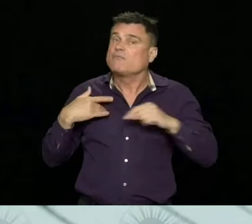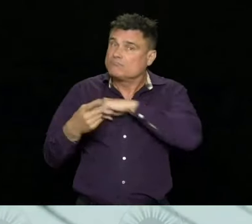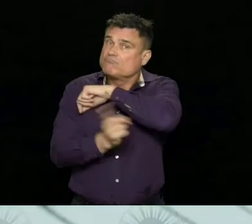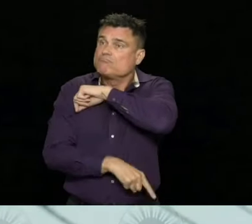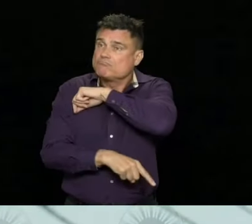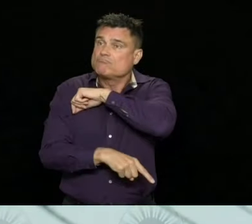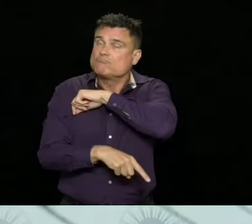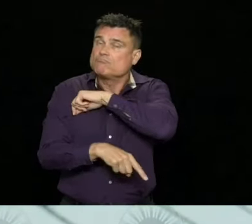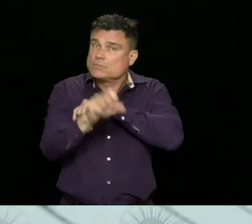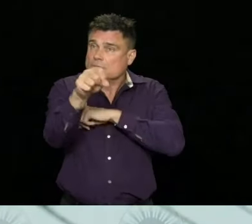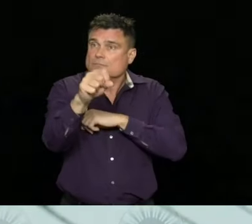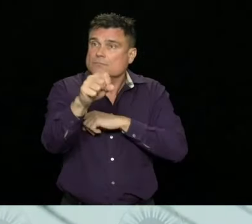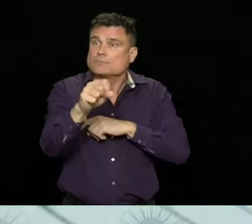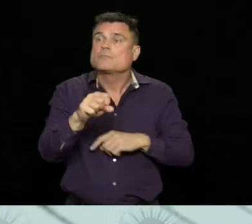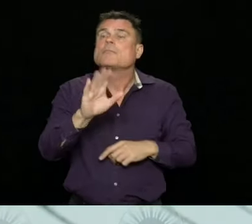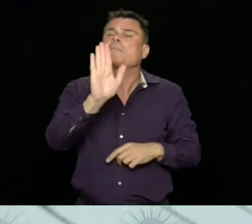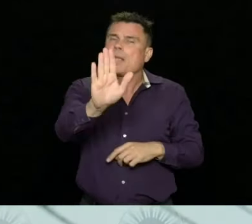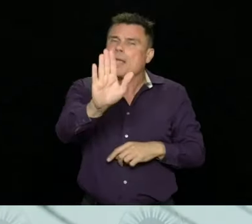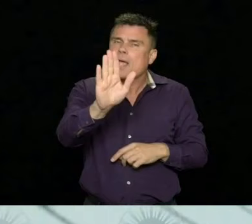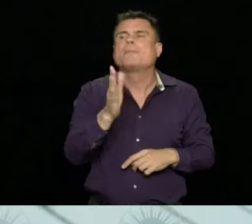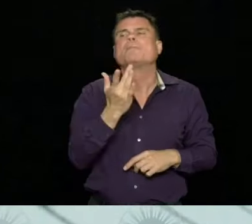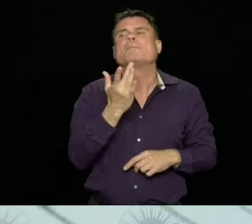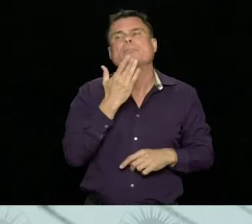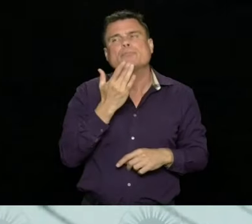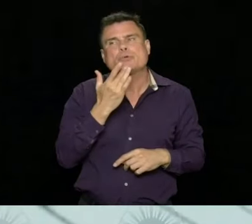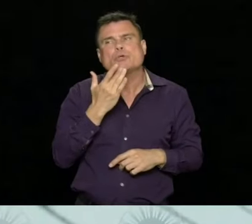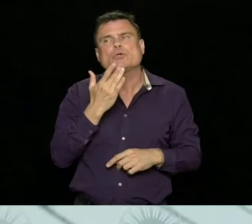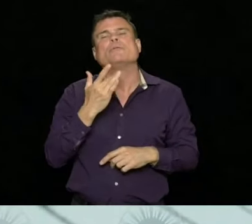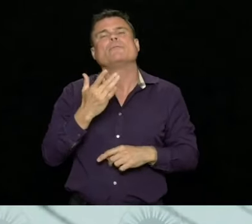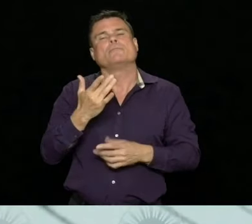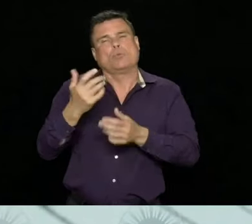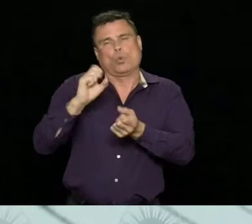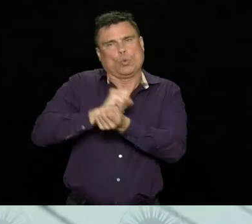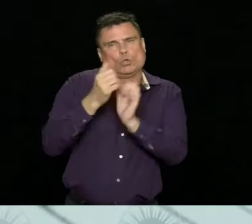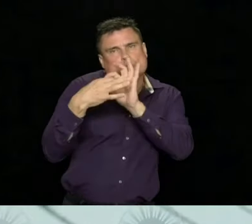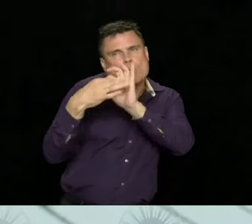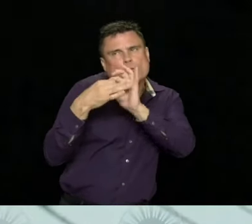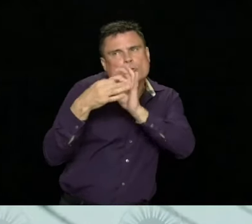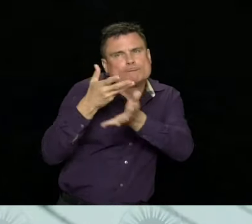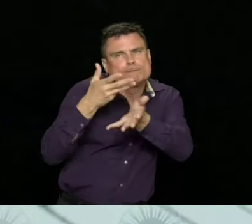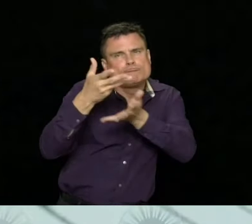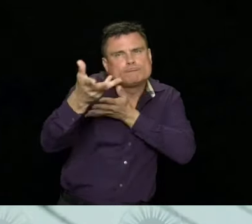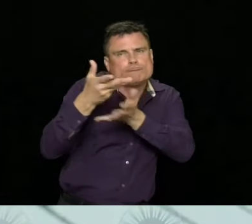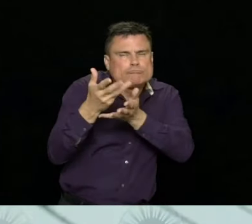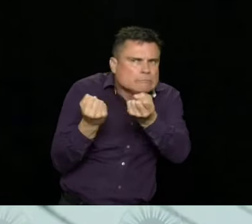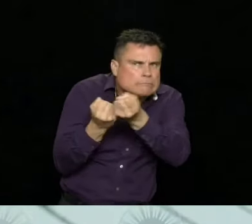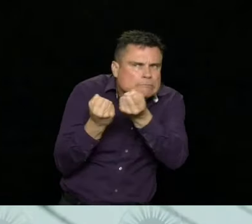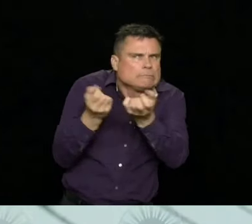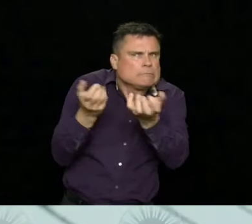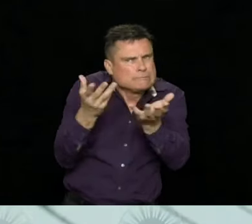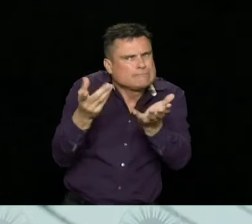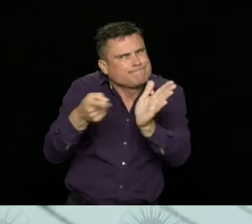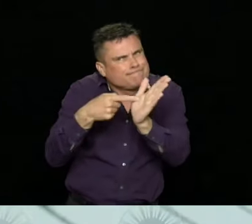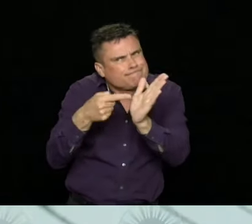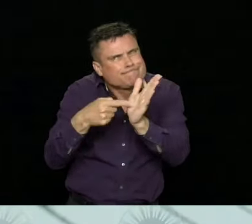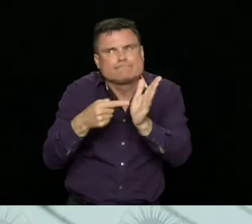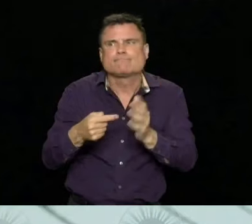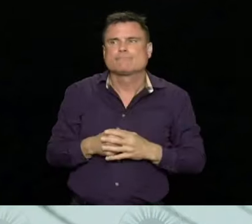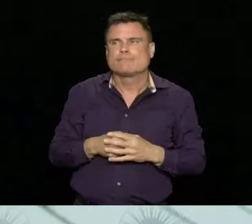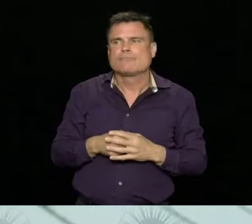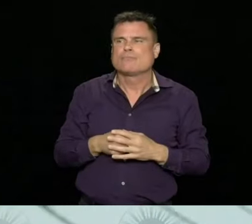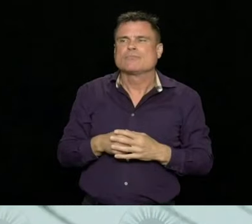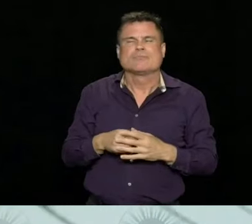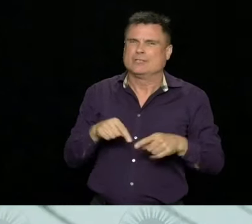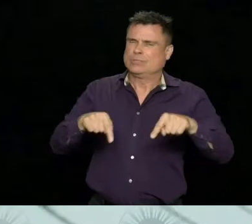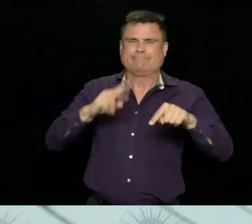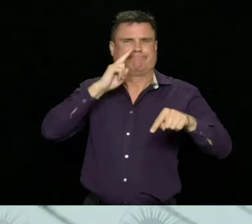this is not normal. And I think businesses need support, and we will support them. The WorkSafeBC is there to support them. As I have